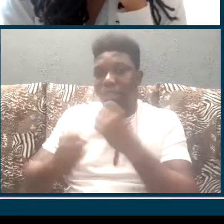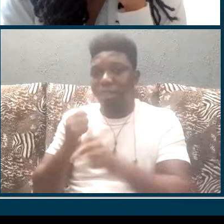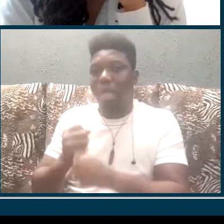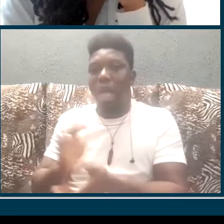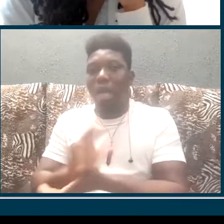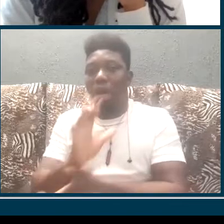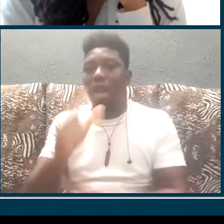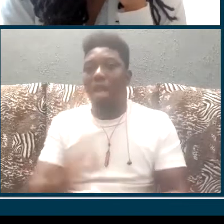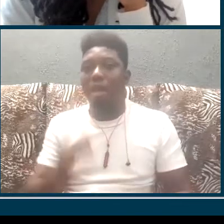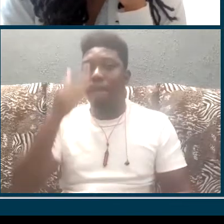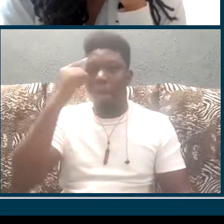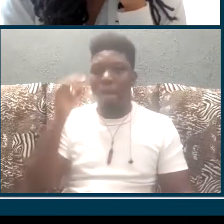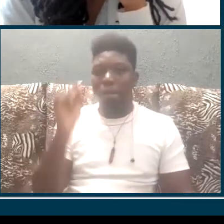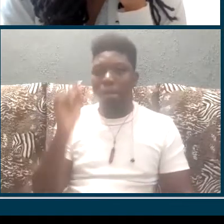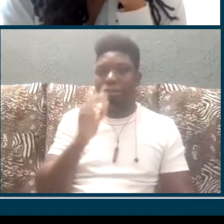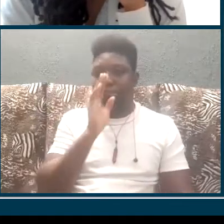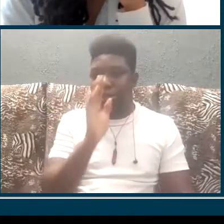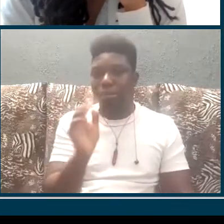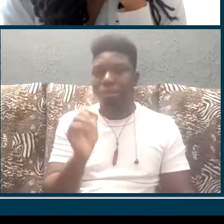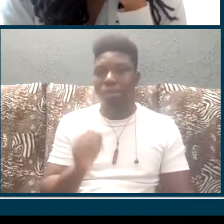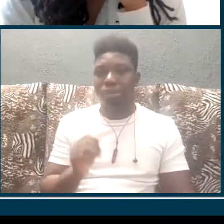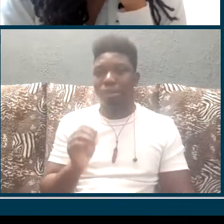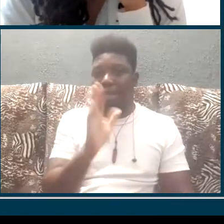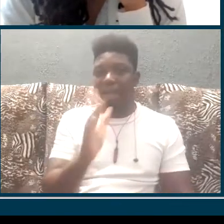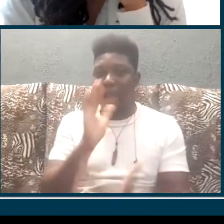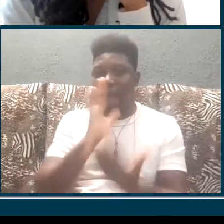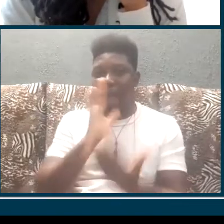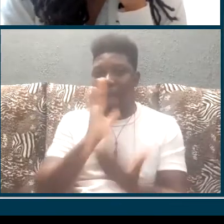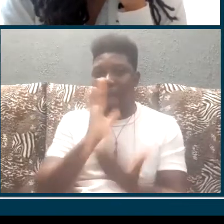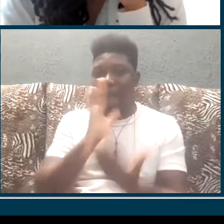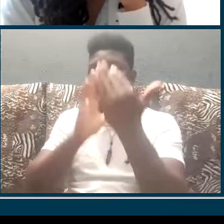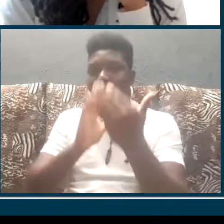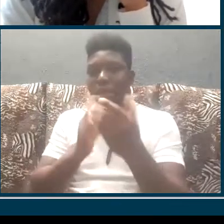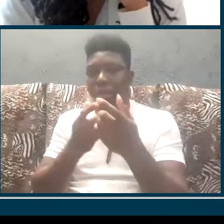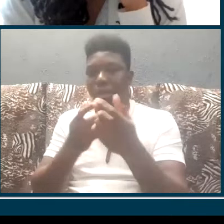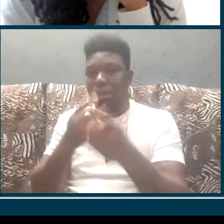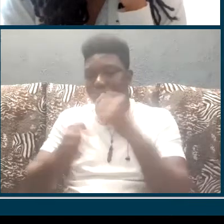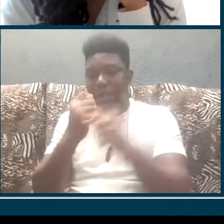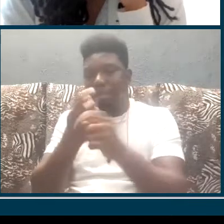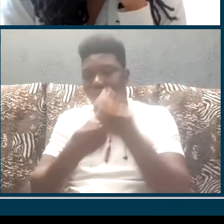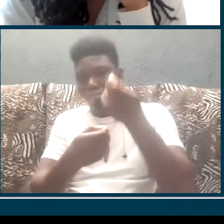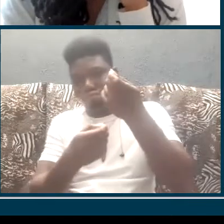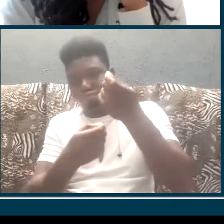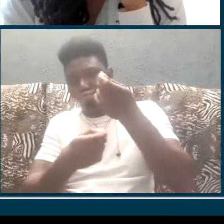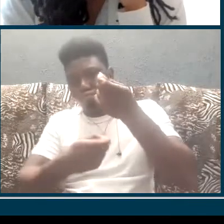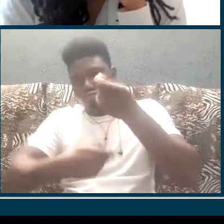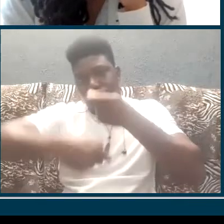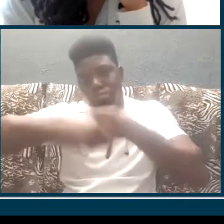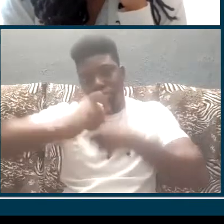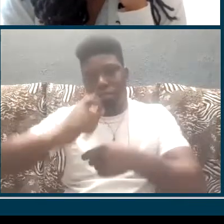had to face those kinds of adjustments, but certainly those would be the kinds of shifts that I would see